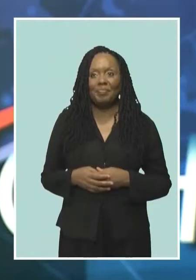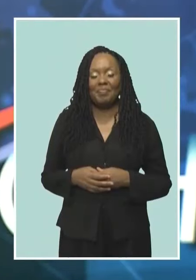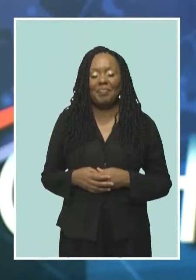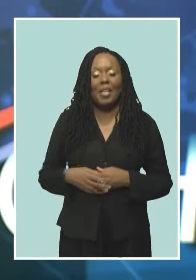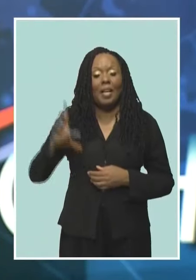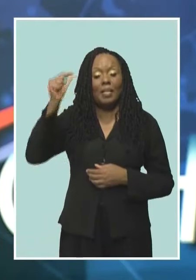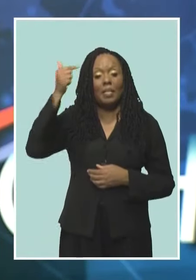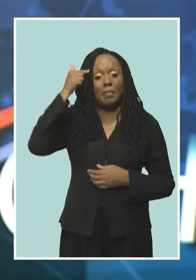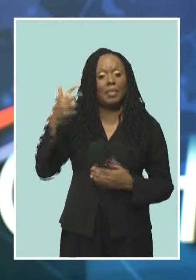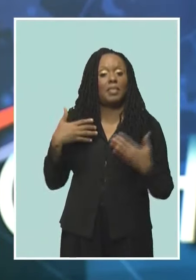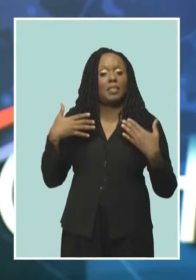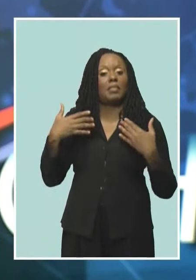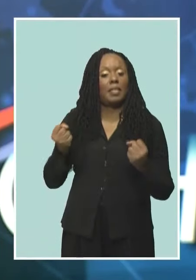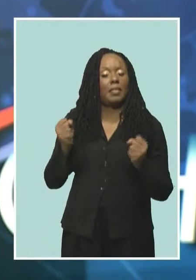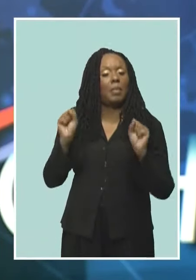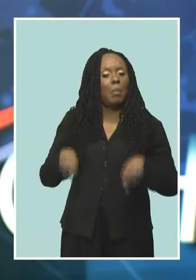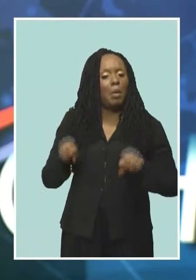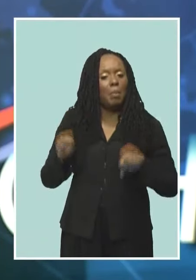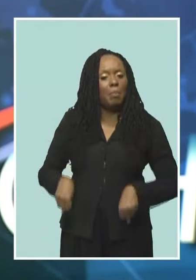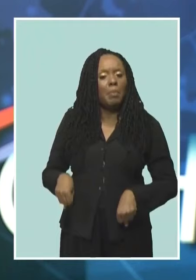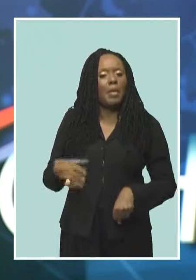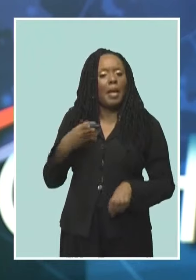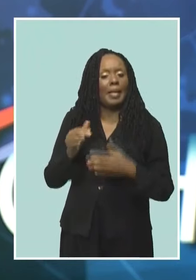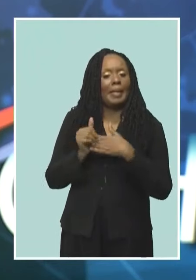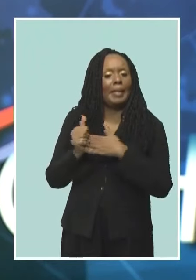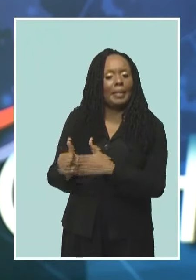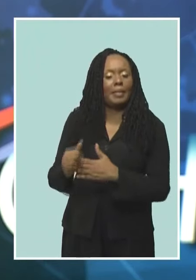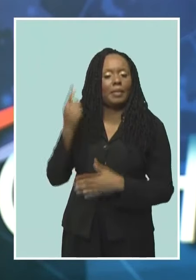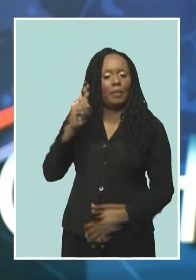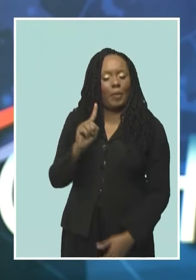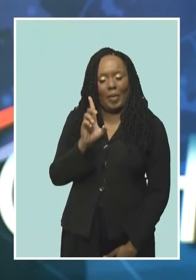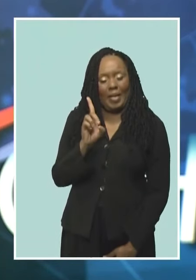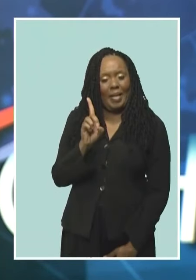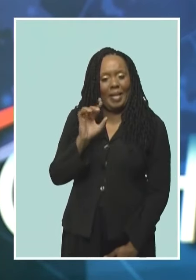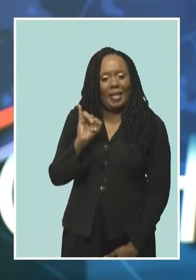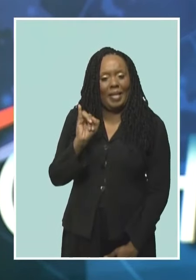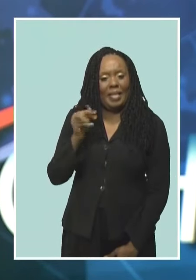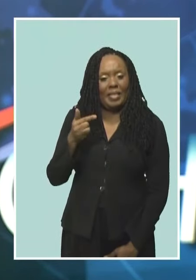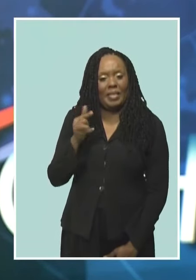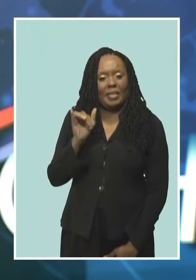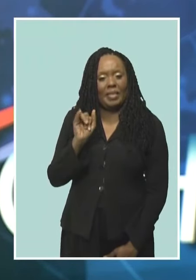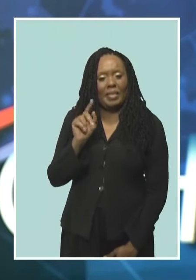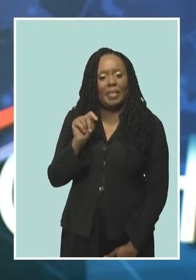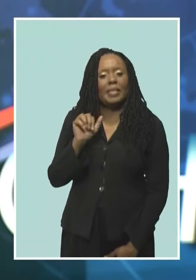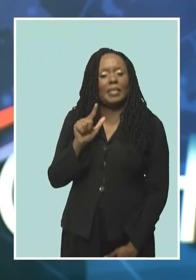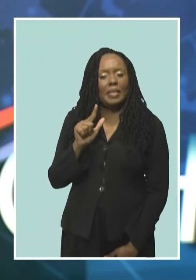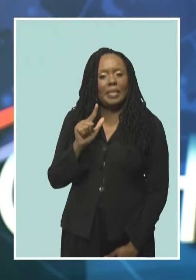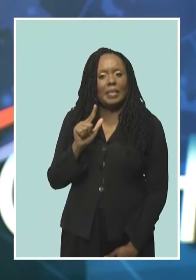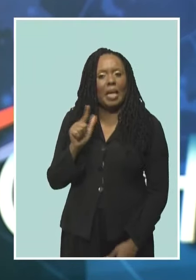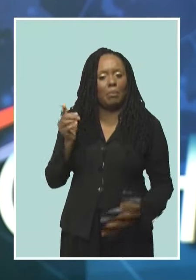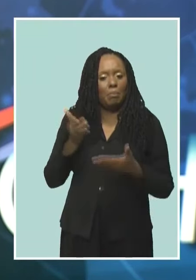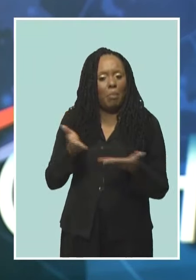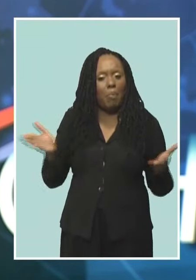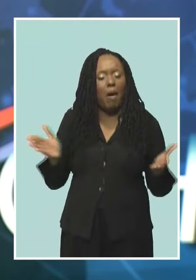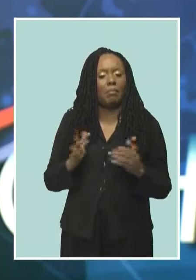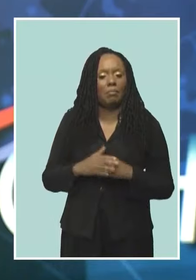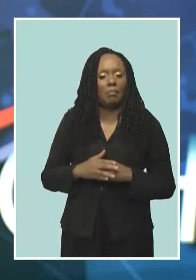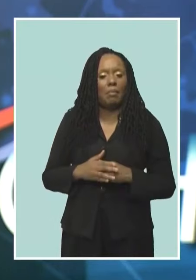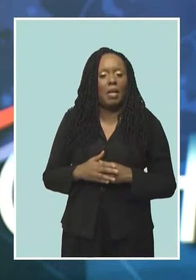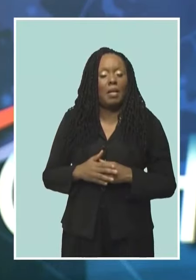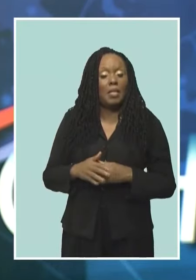The government has strengthened its capacity and leadership in the digital space. The disclosure from Minister of Industry, Innovation, Science